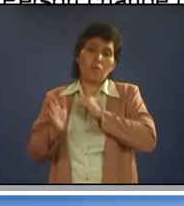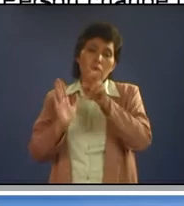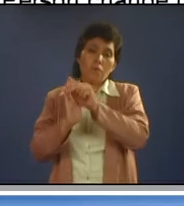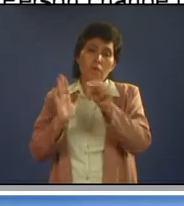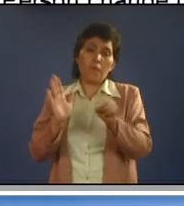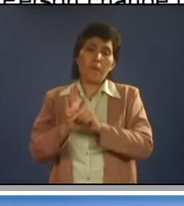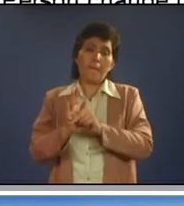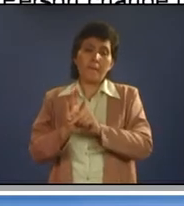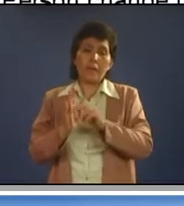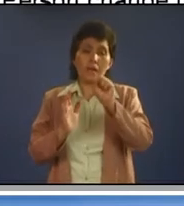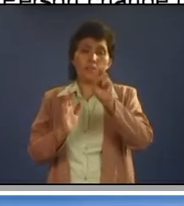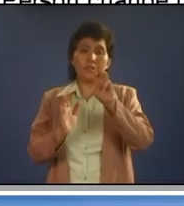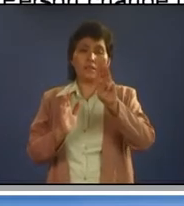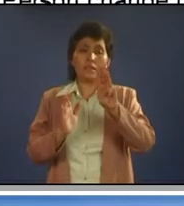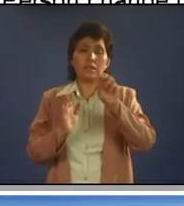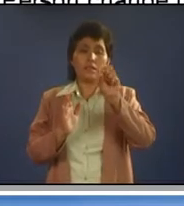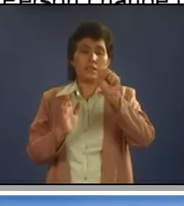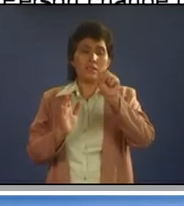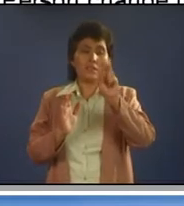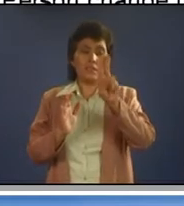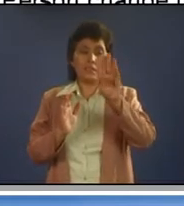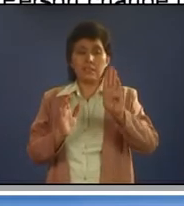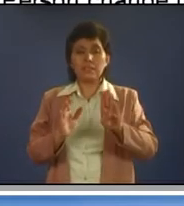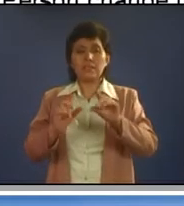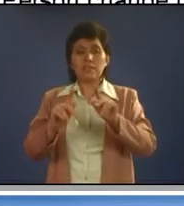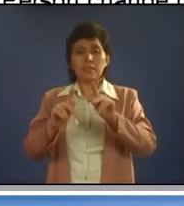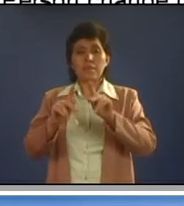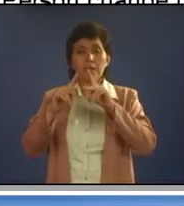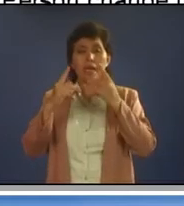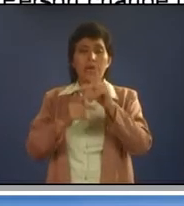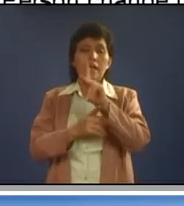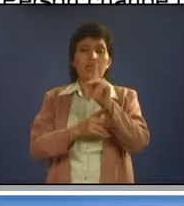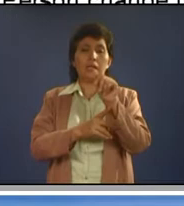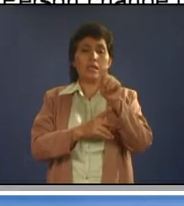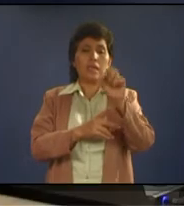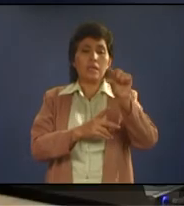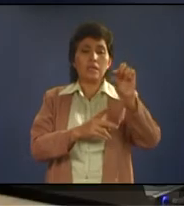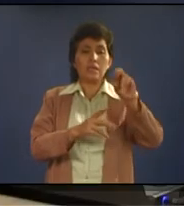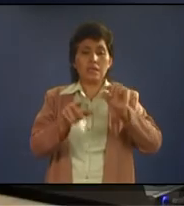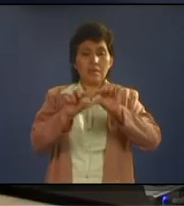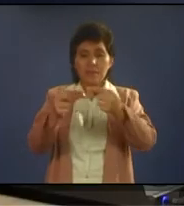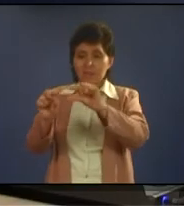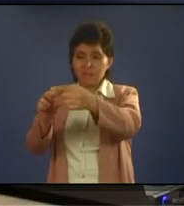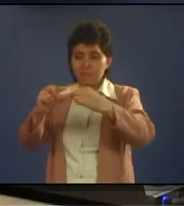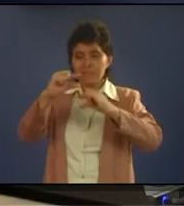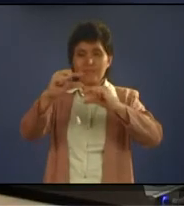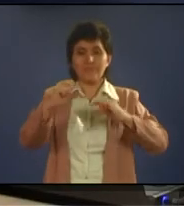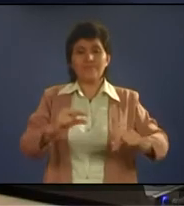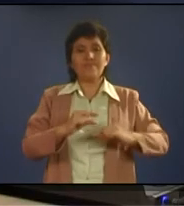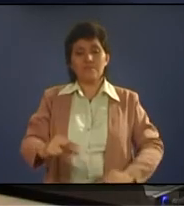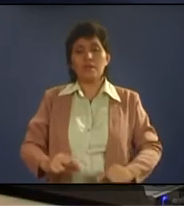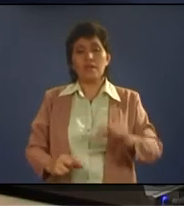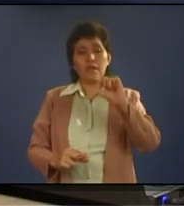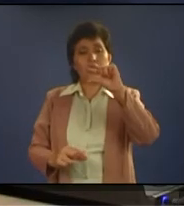your self-categorization. It is noticeable and important. Now, when we talk about intergroups, meaning in